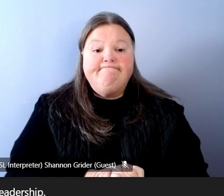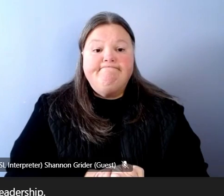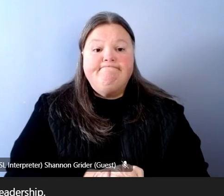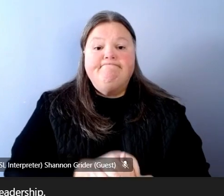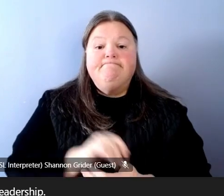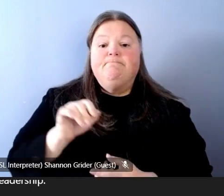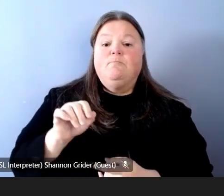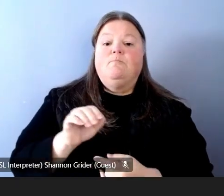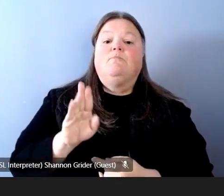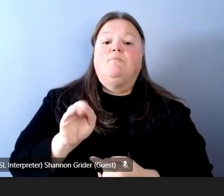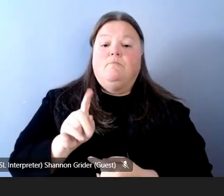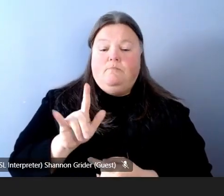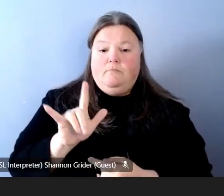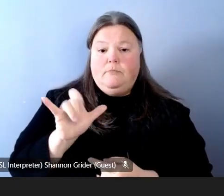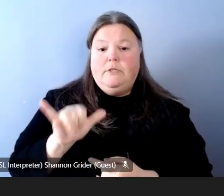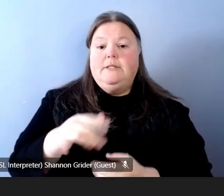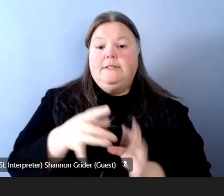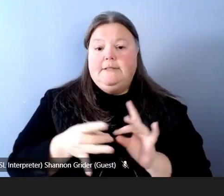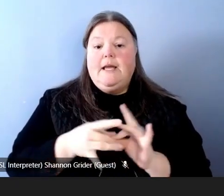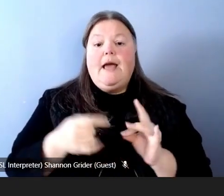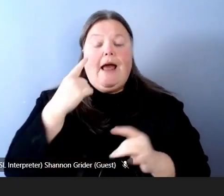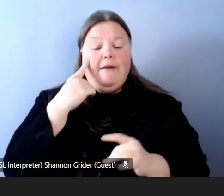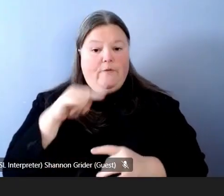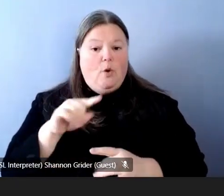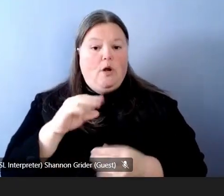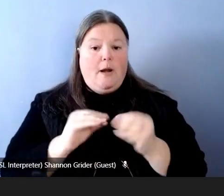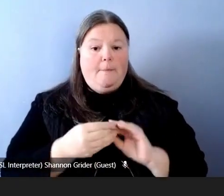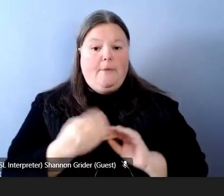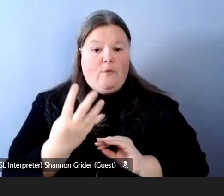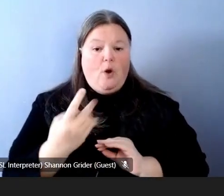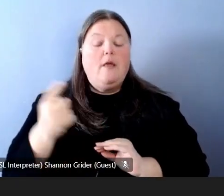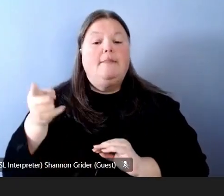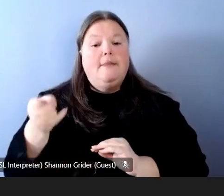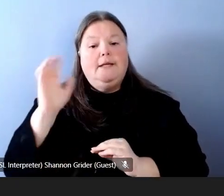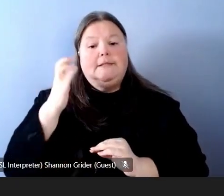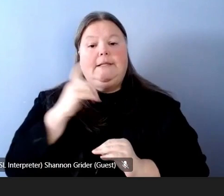For number 4, I liked the fact that they seem involved with